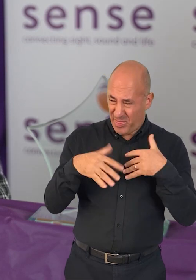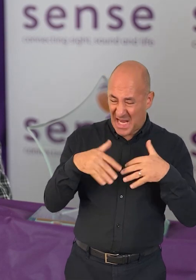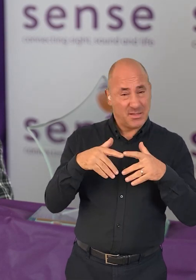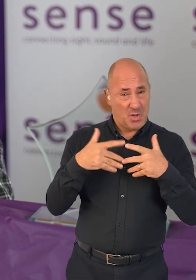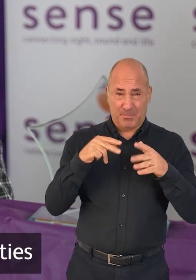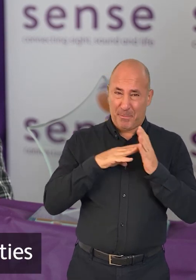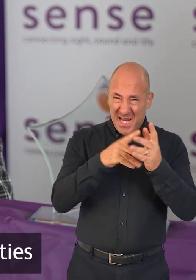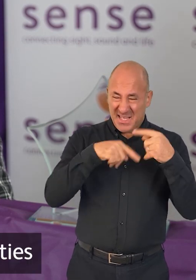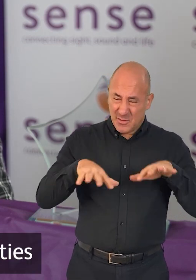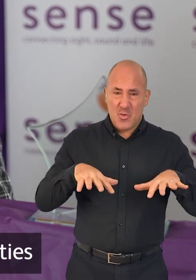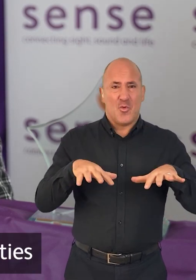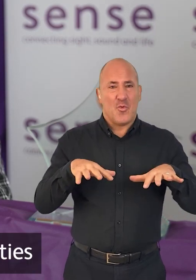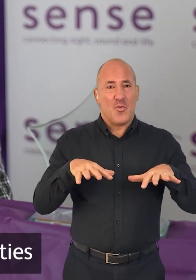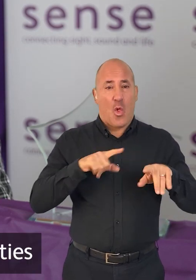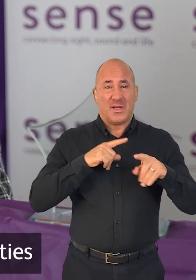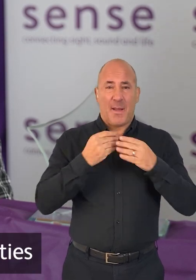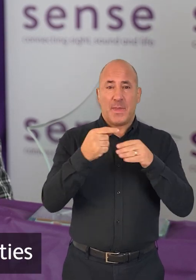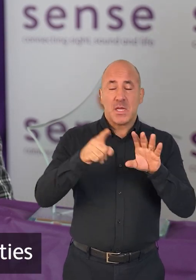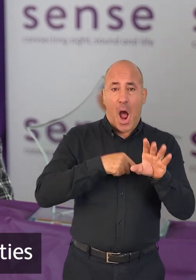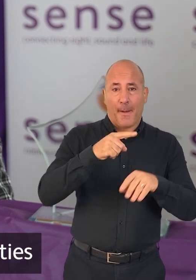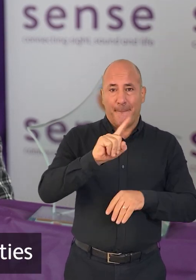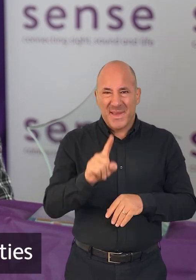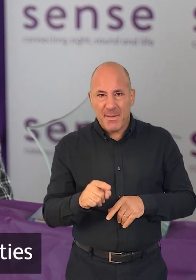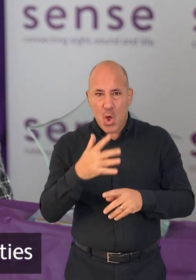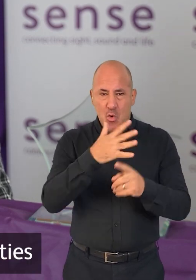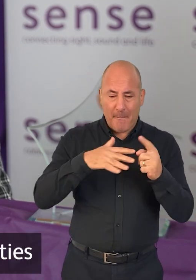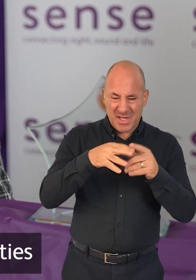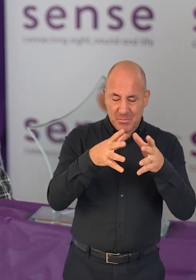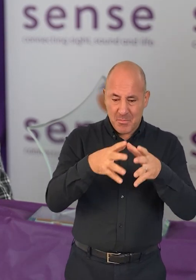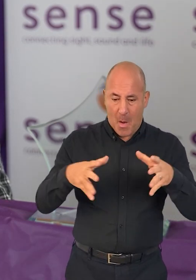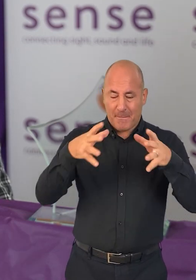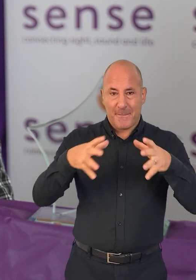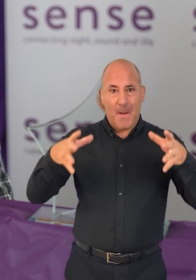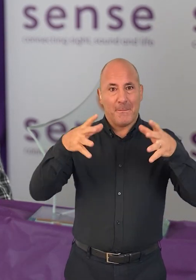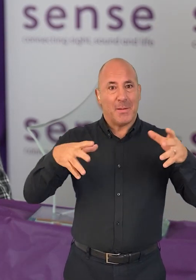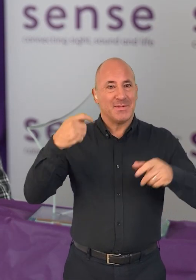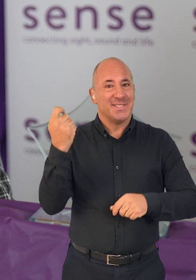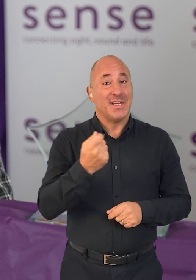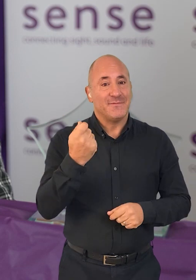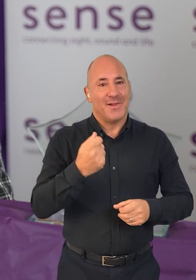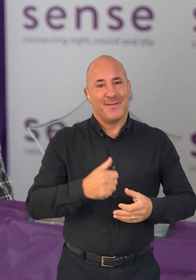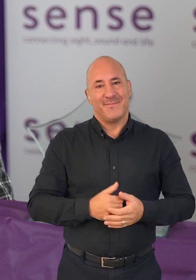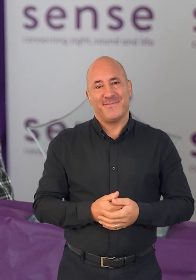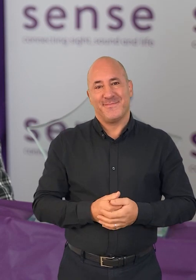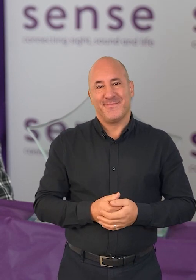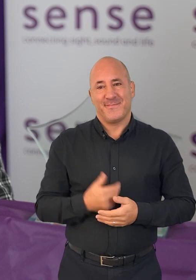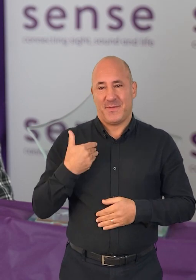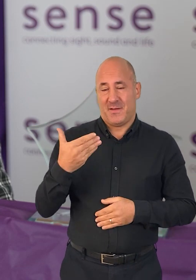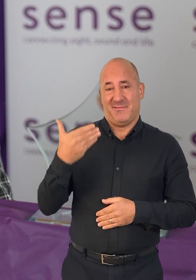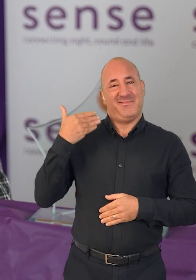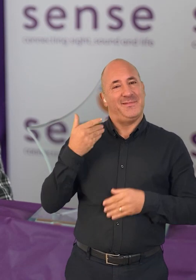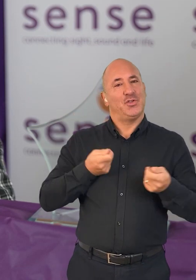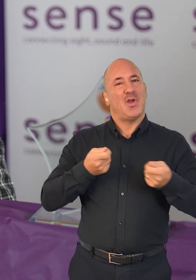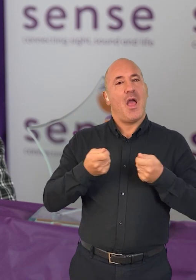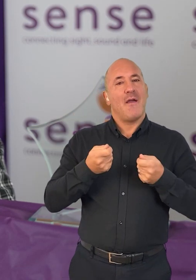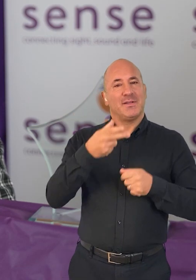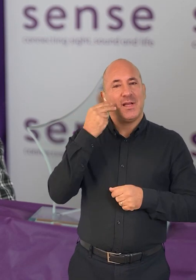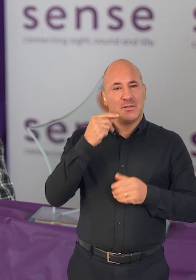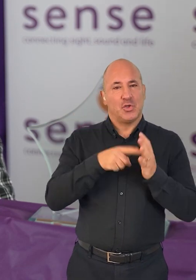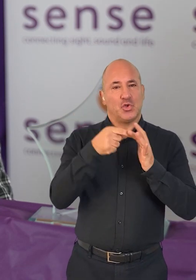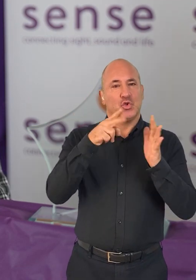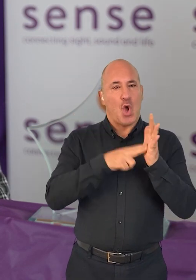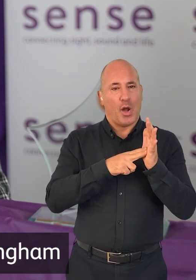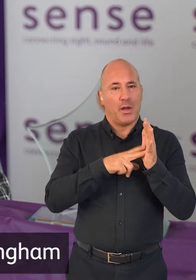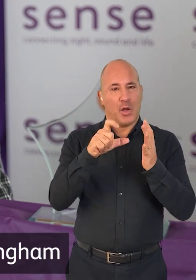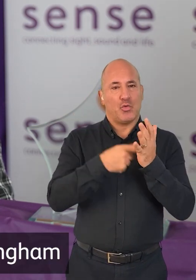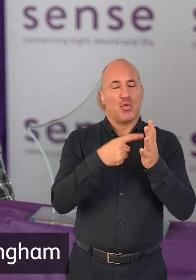days of sport, it will help young people and communities grow and succeed. Our former chairman